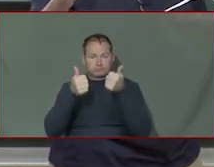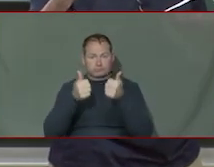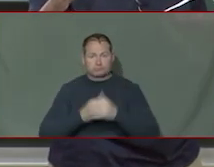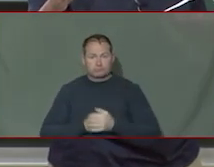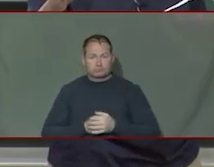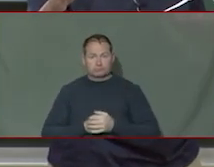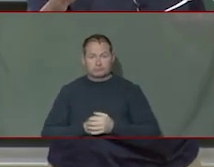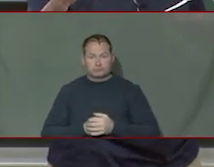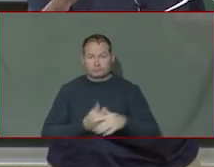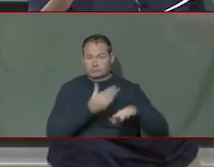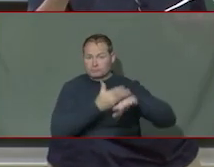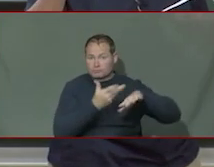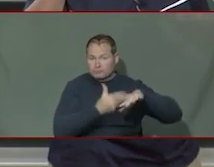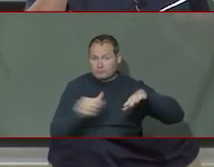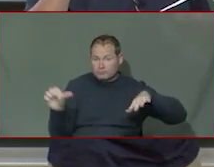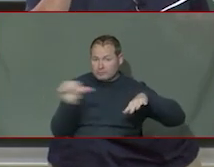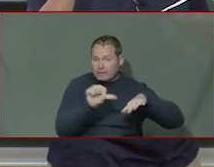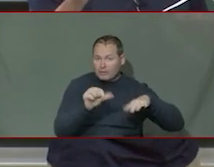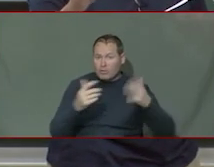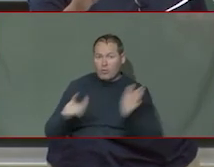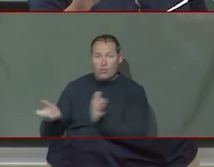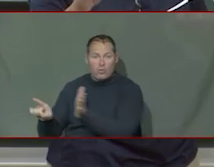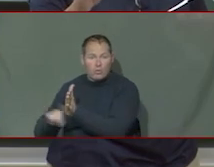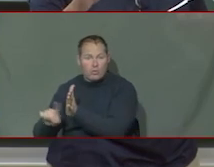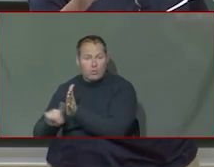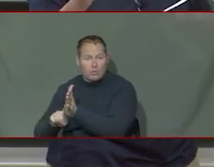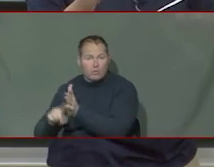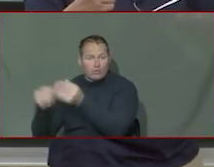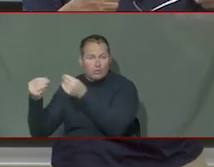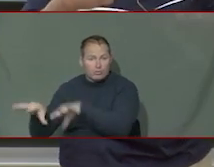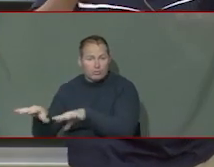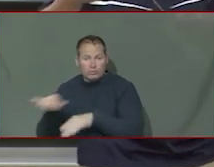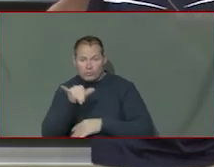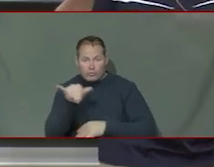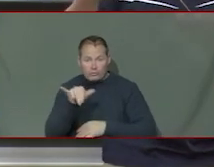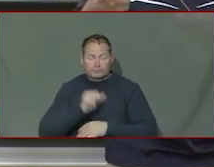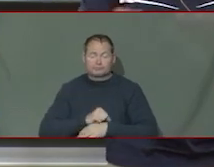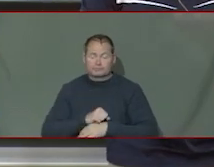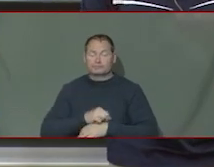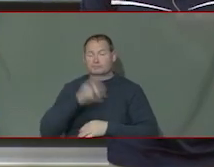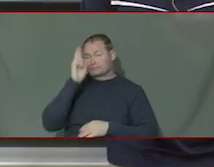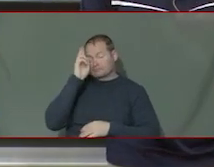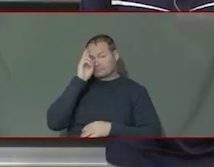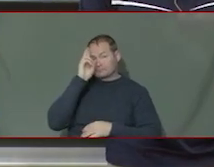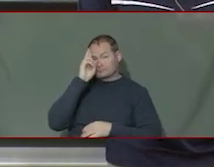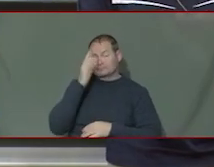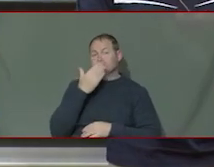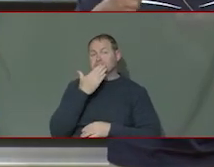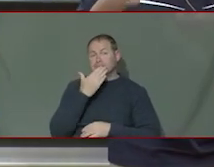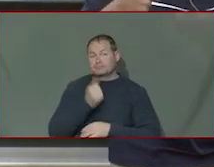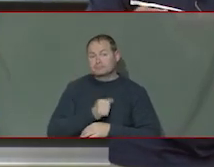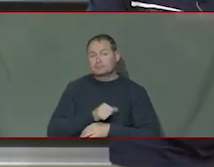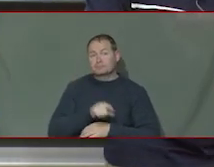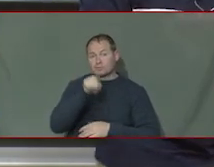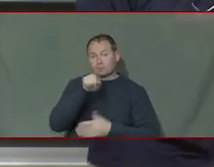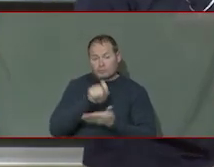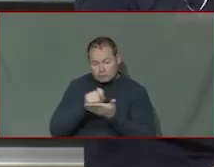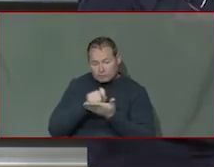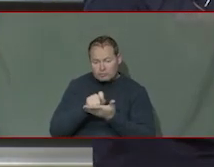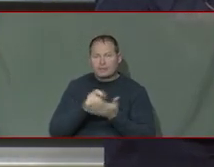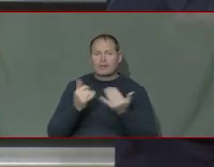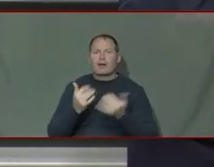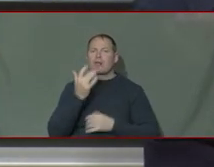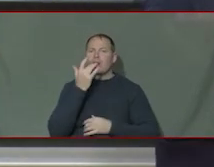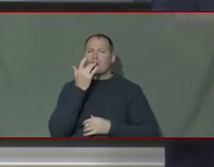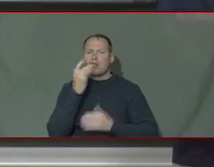You don't seem to be convinced. Let me ask you again. Please remember, you can write it down. Compare the